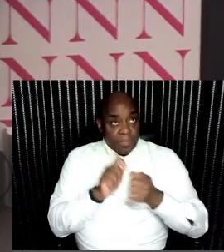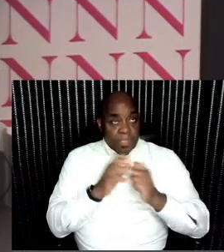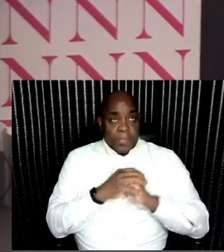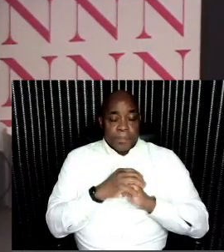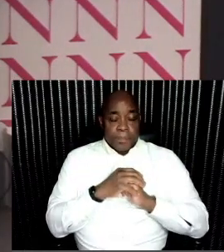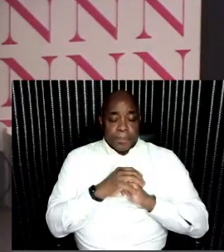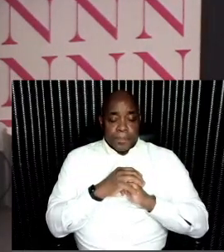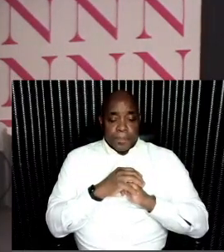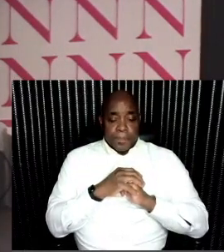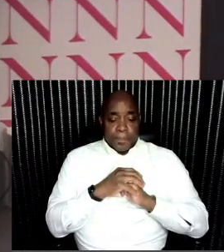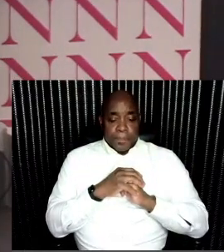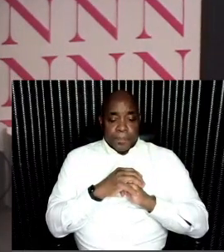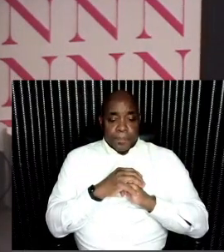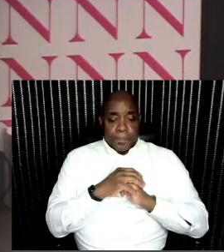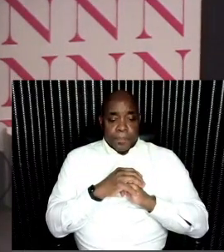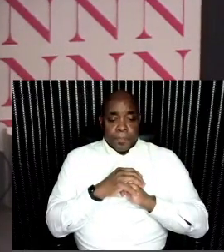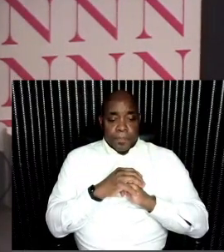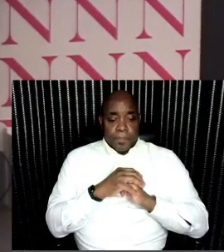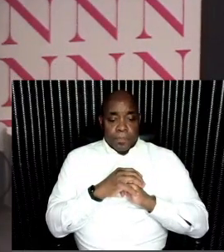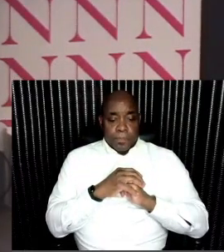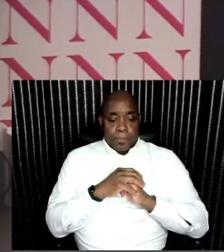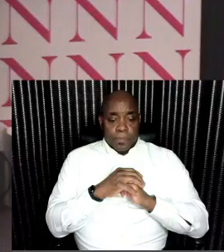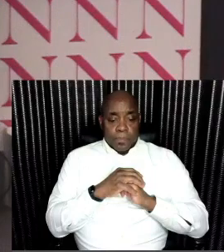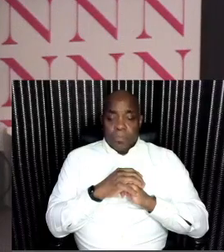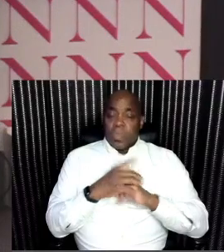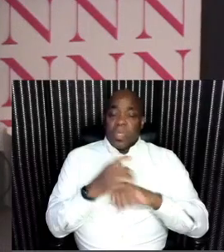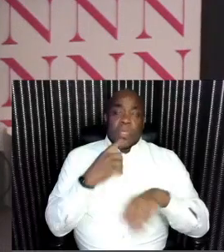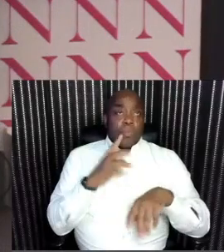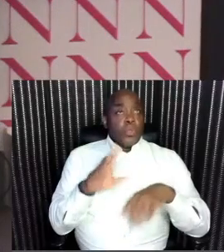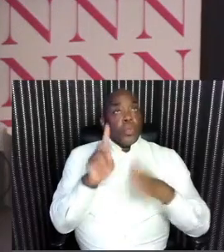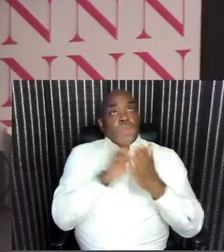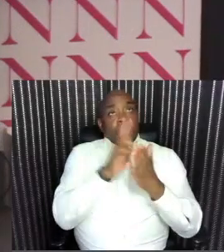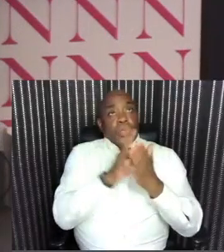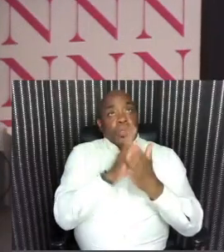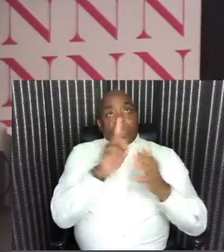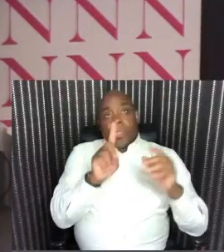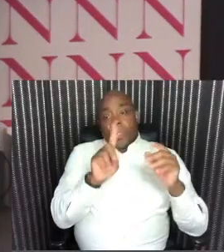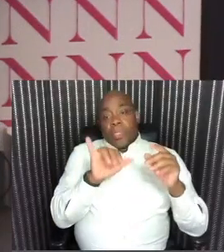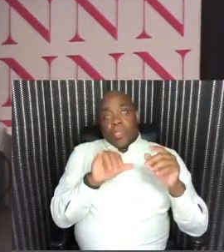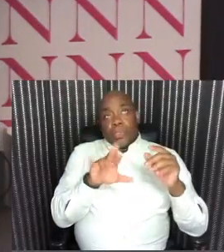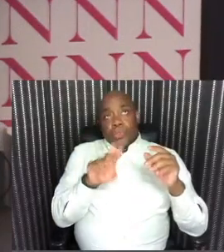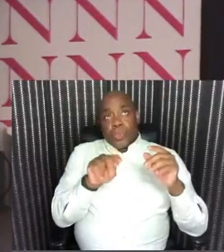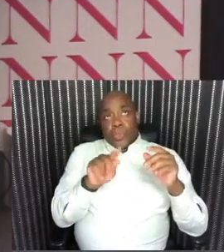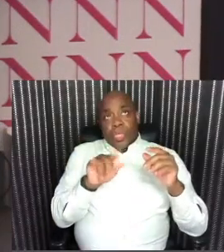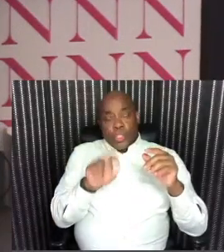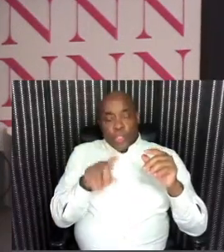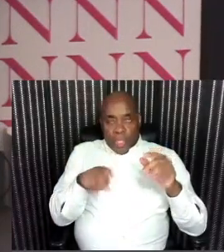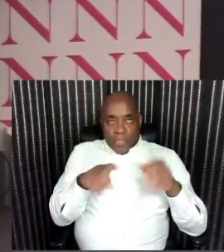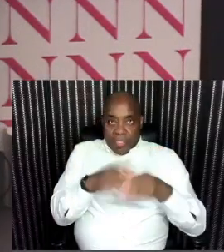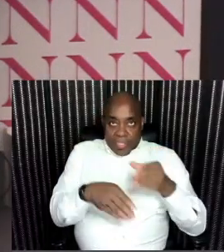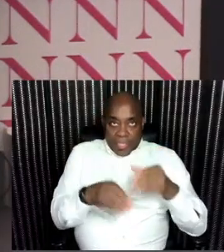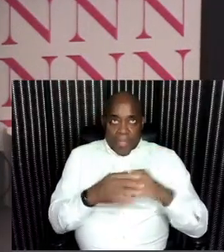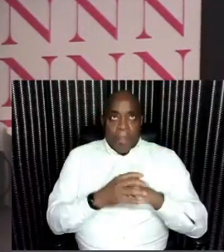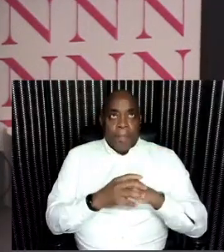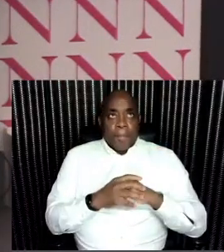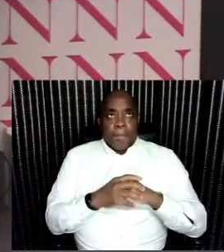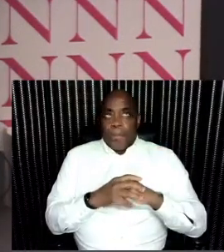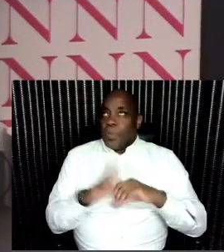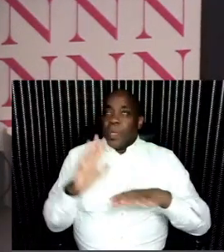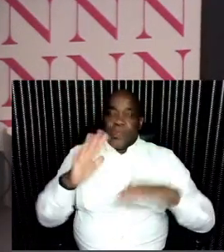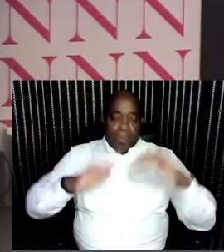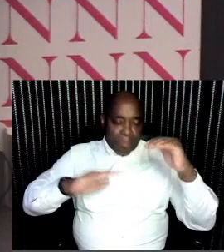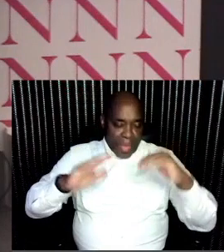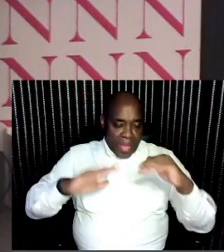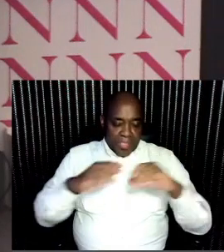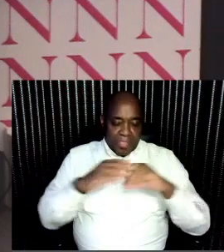I say to graduate students, one, you gotta get your dissertation done. So like whatever activism, like it's gonna have to, you know, you gotta balance it out. But